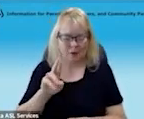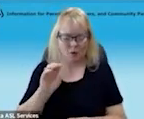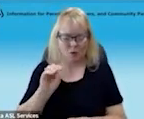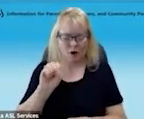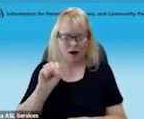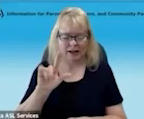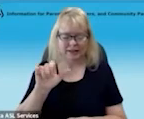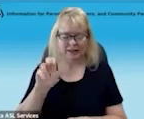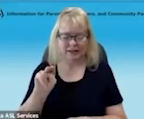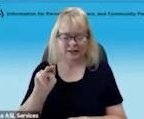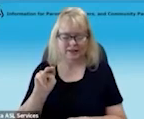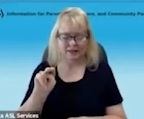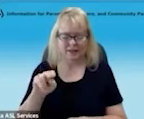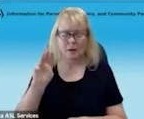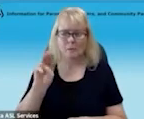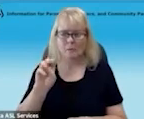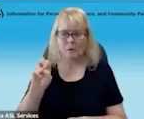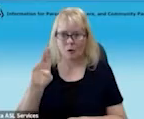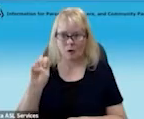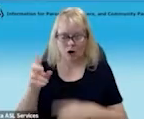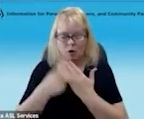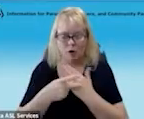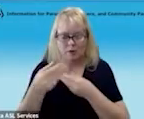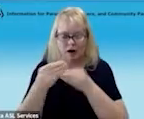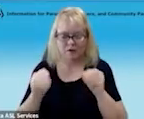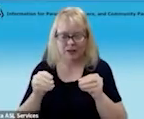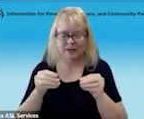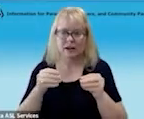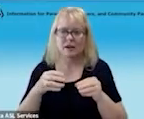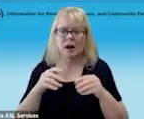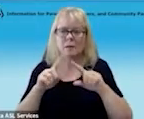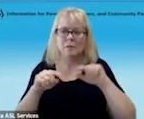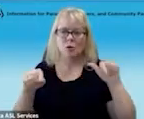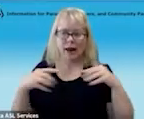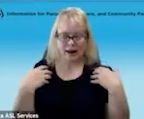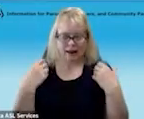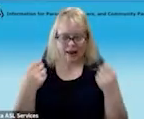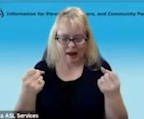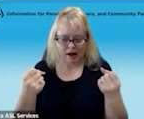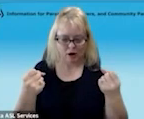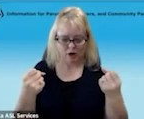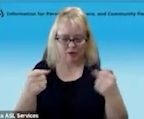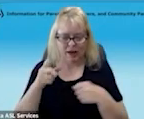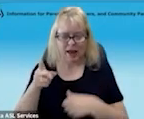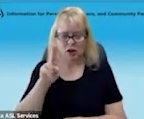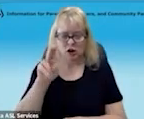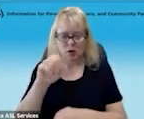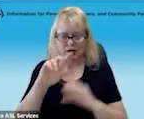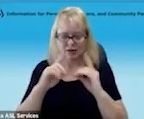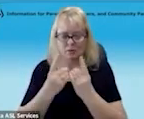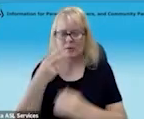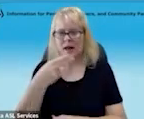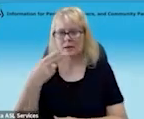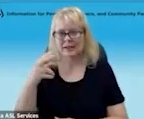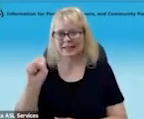Information for Parents, Caregivers, and Community Partners. I am Roslyn Holiday Moore, Deputy Director